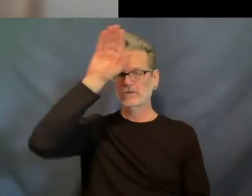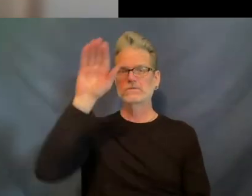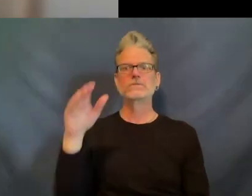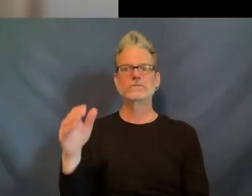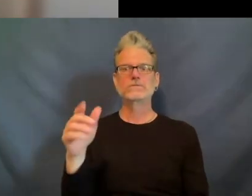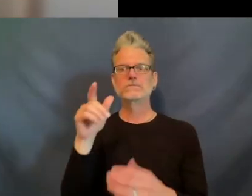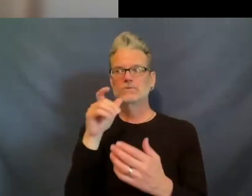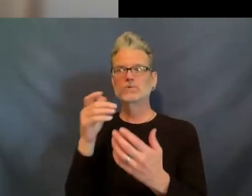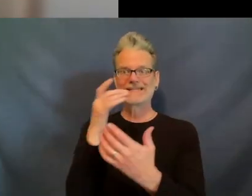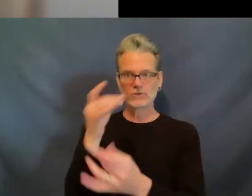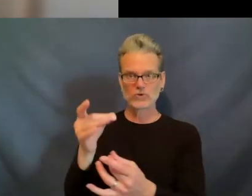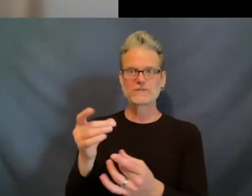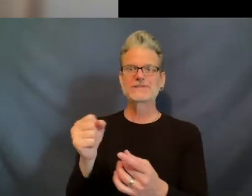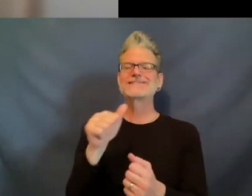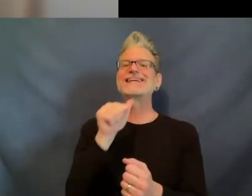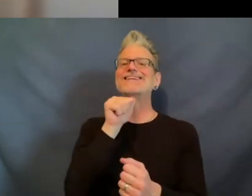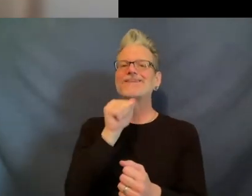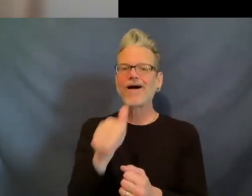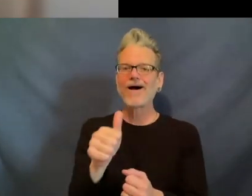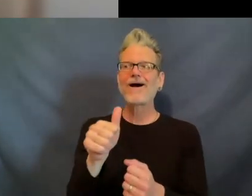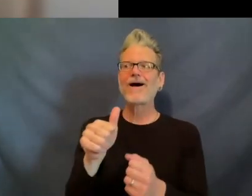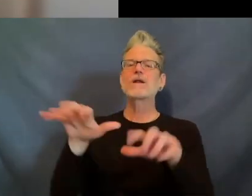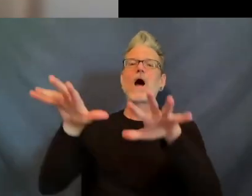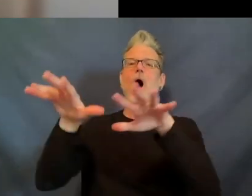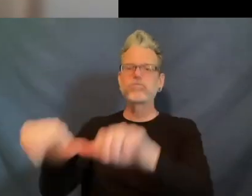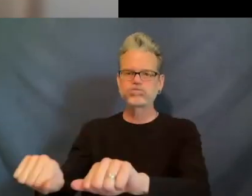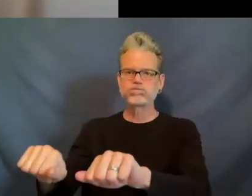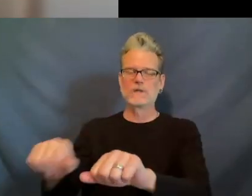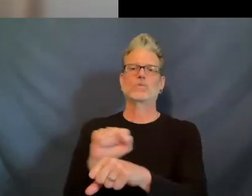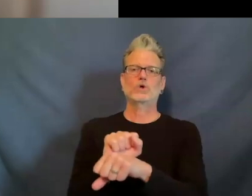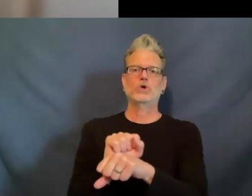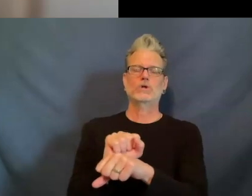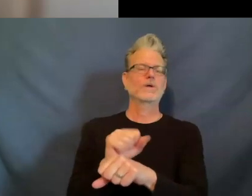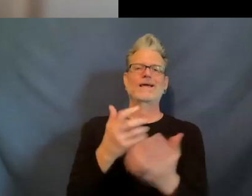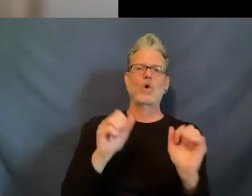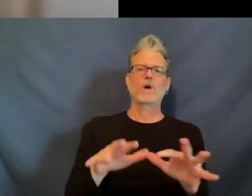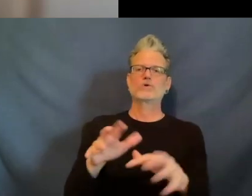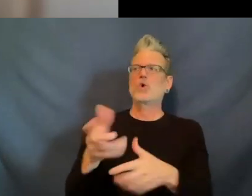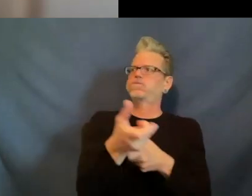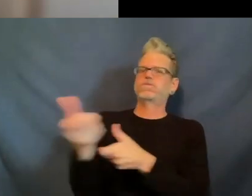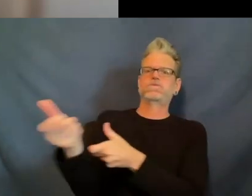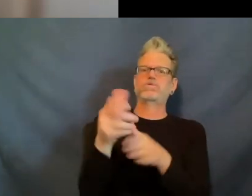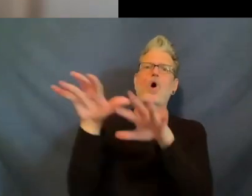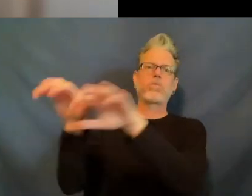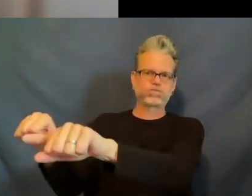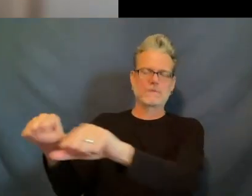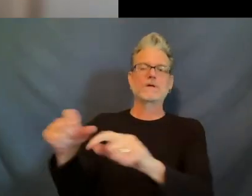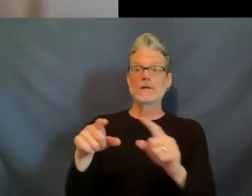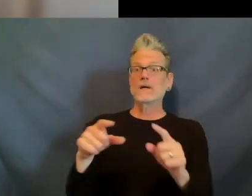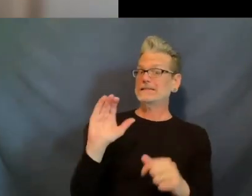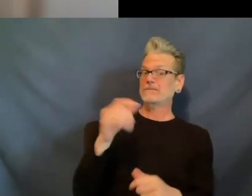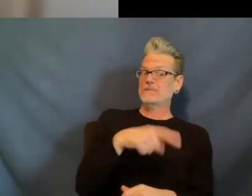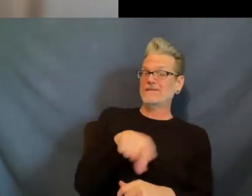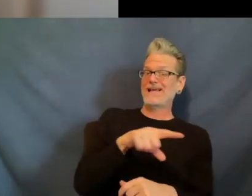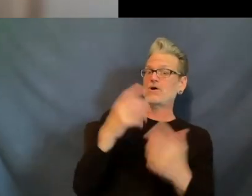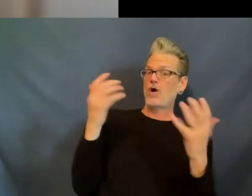in non-suppression work, and based on that question, it appears as though they already assist on